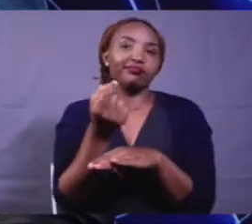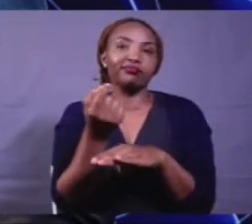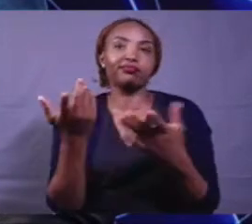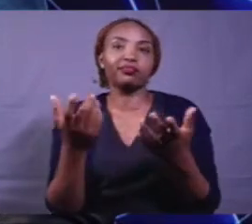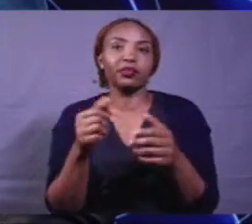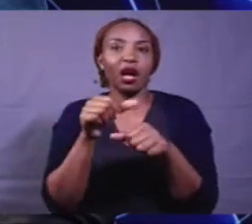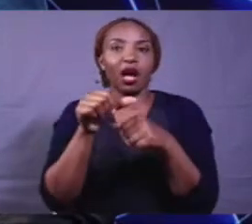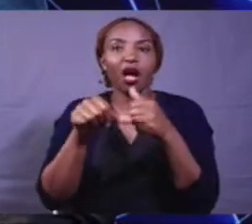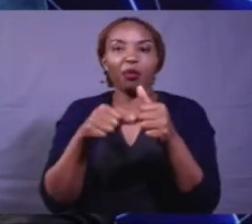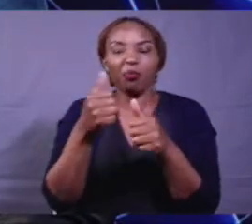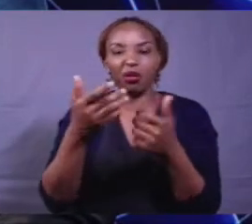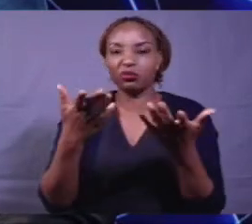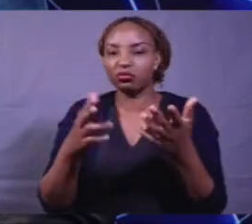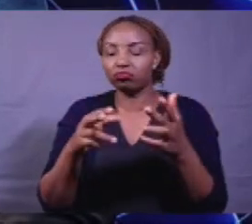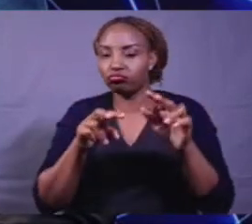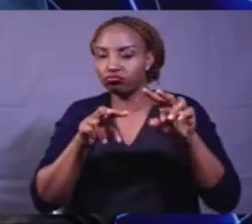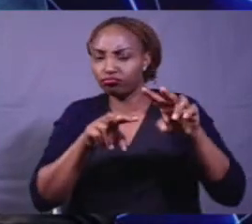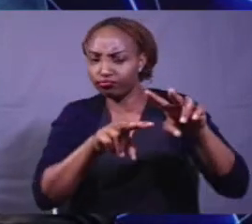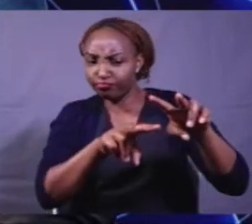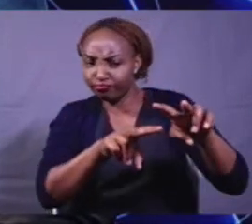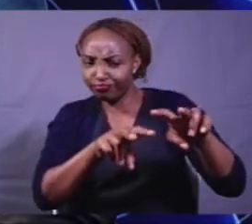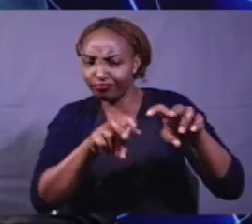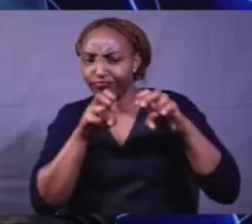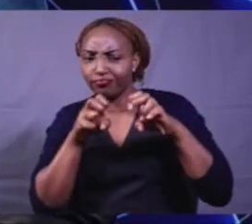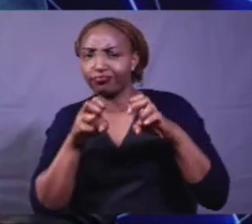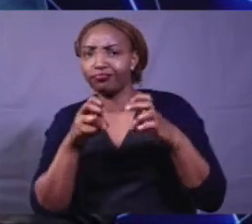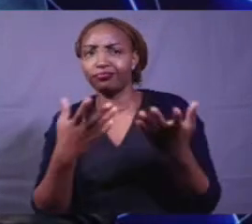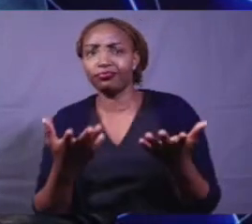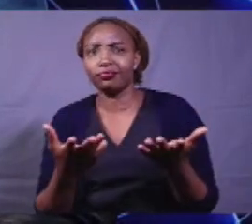have some of the things they call like cyber